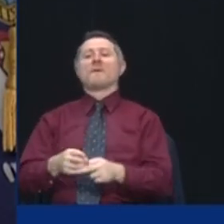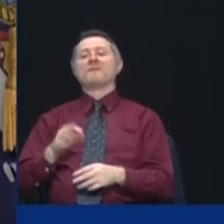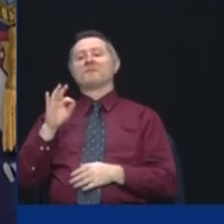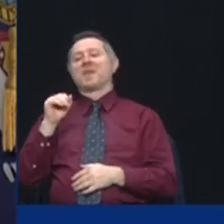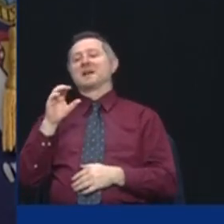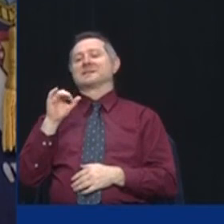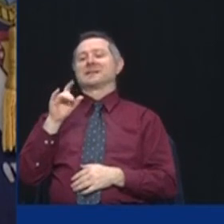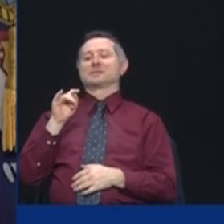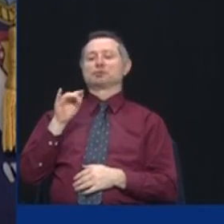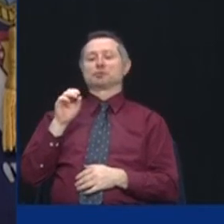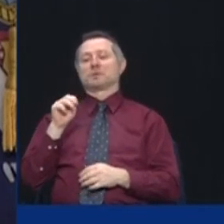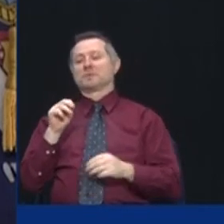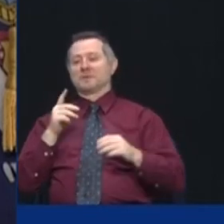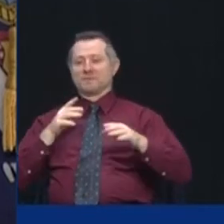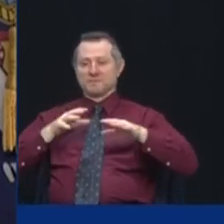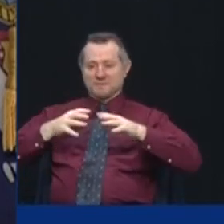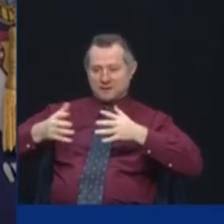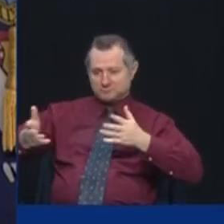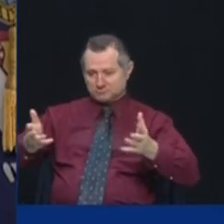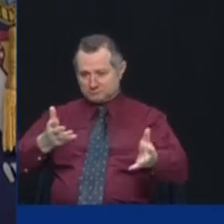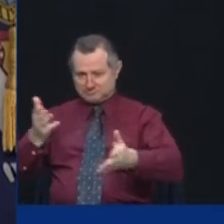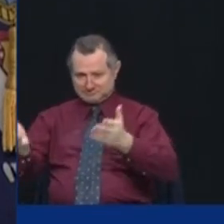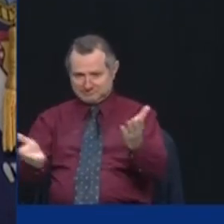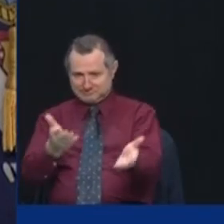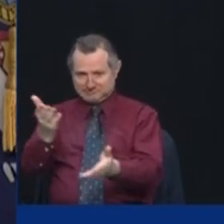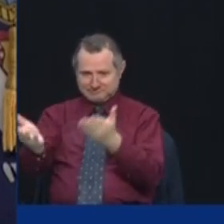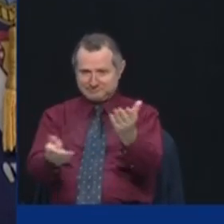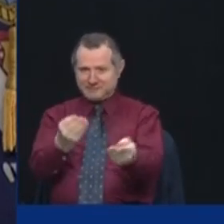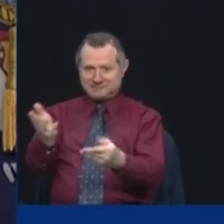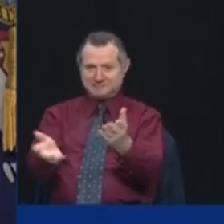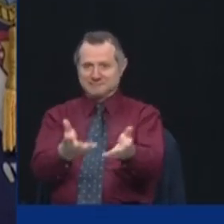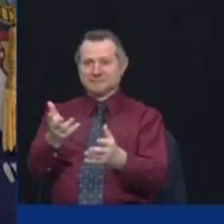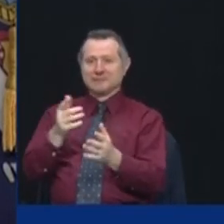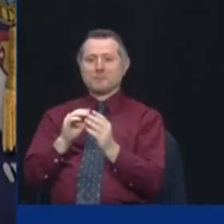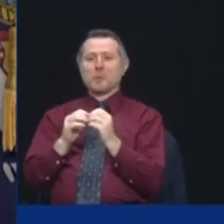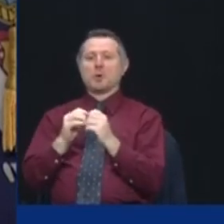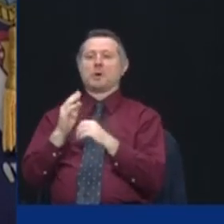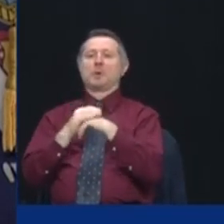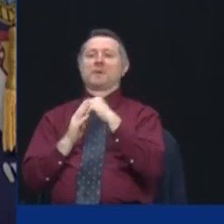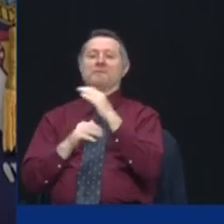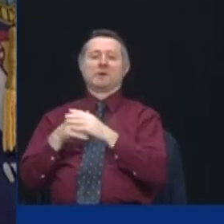people start to become more comfortable doing things they used to do. Let's give a round of applause.